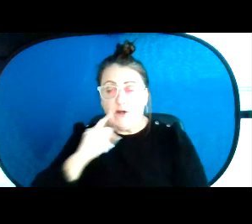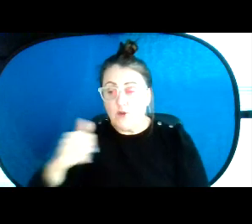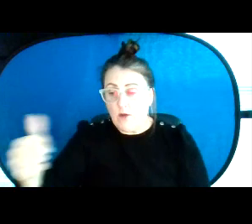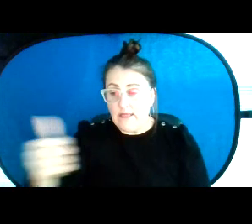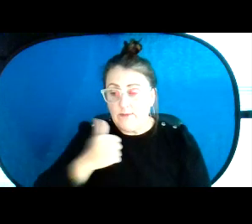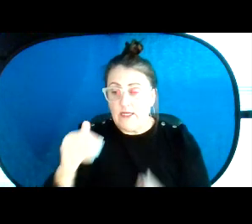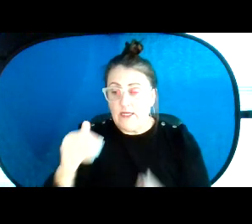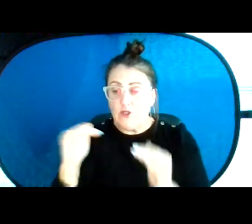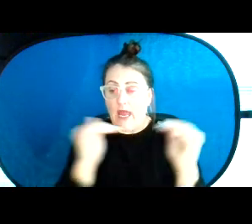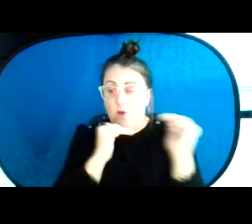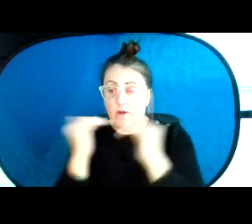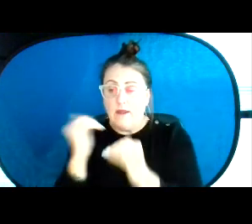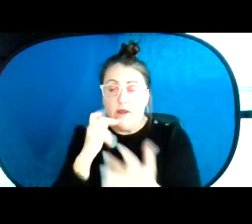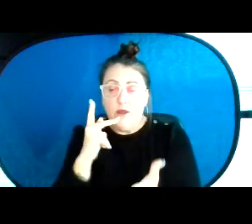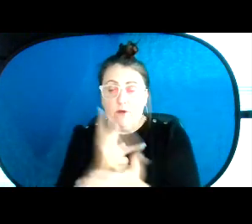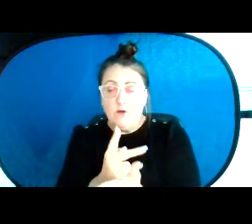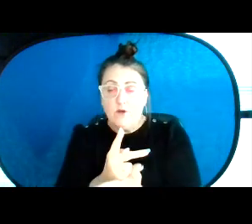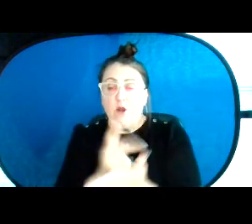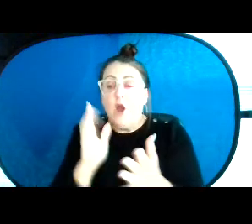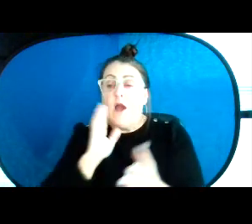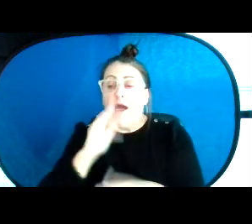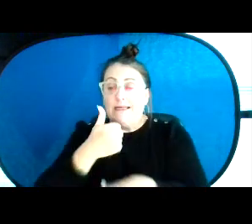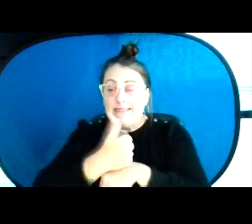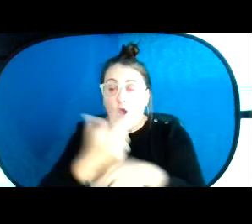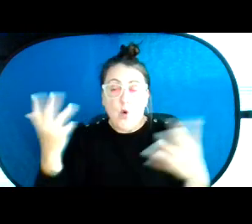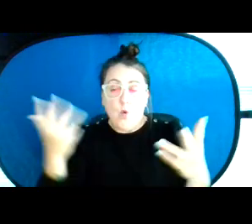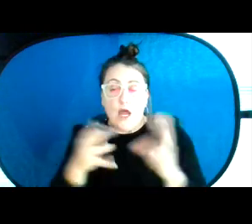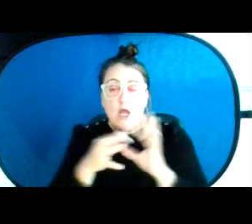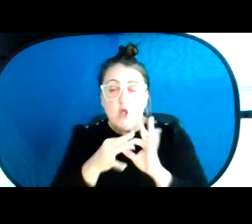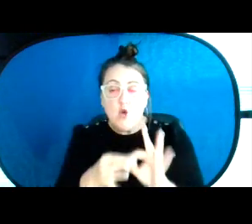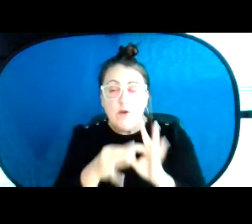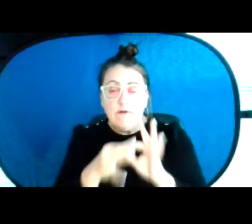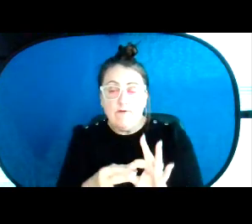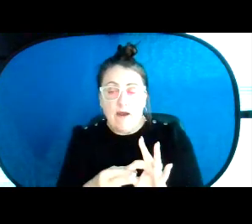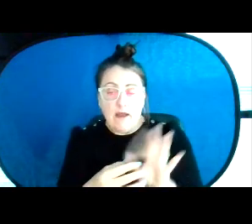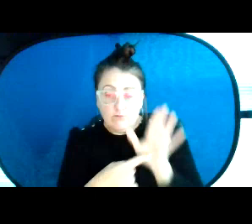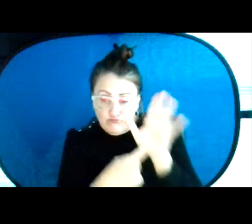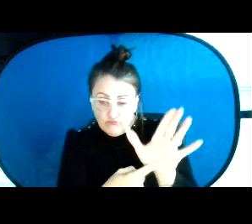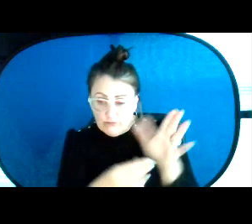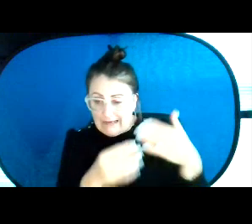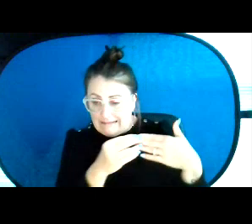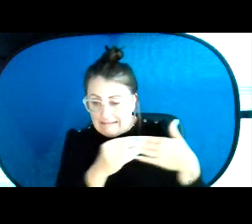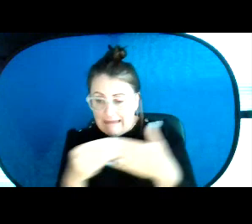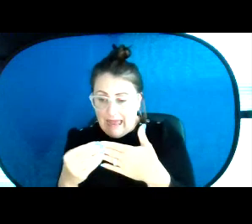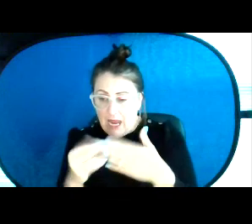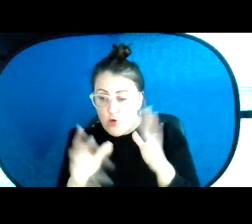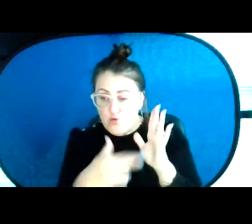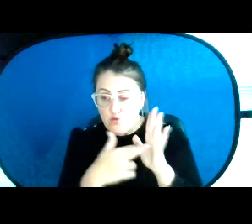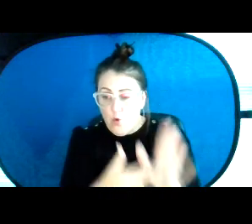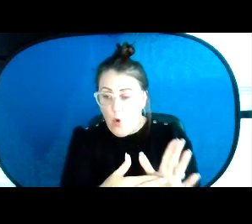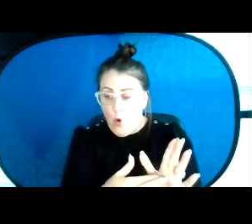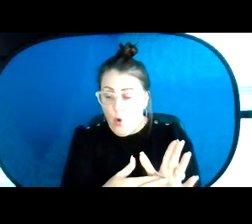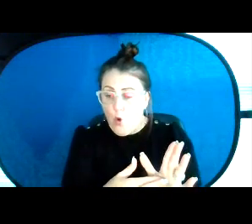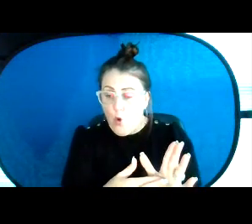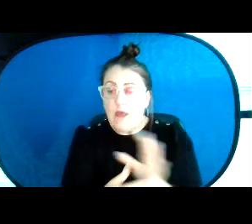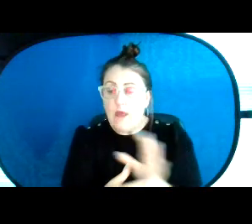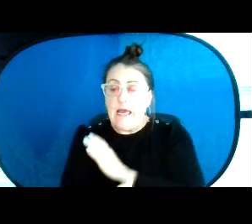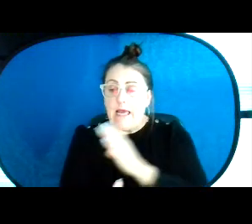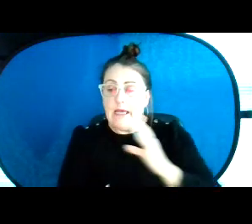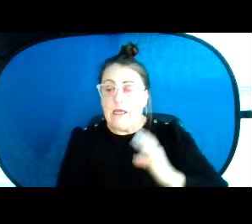equity. Approval will establish a unified framework to guide the committee's advisory role to the Commission, Caltrans,